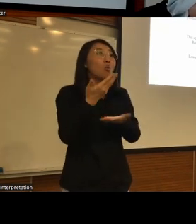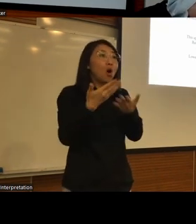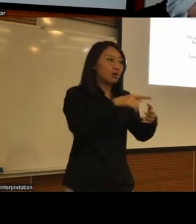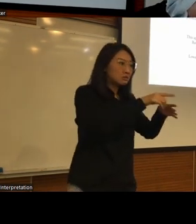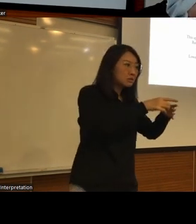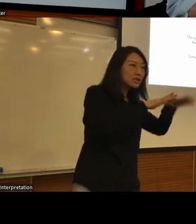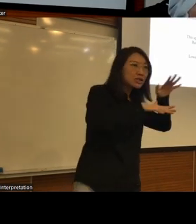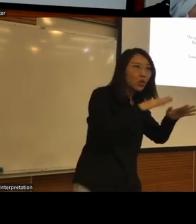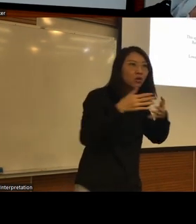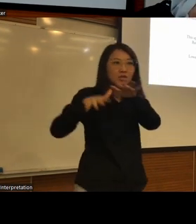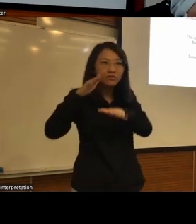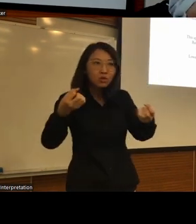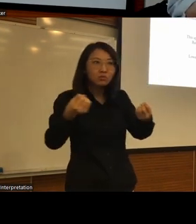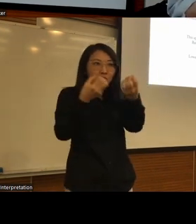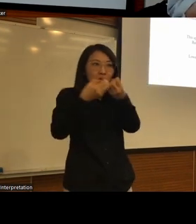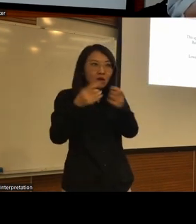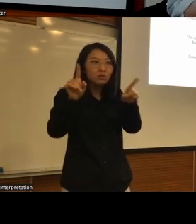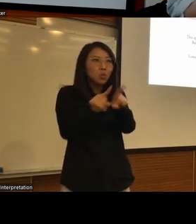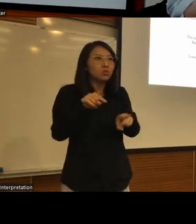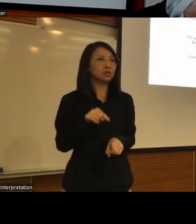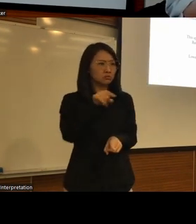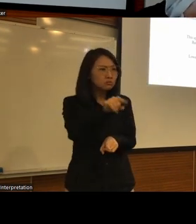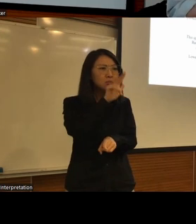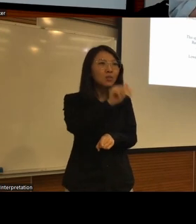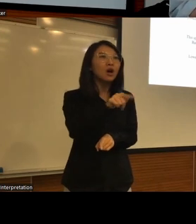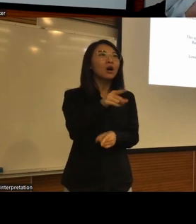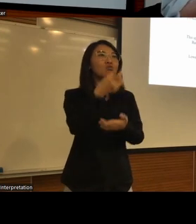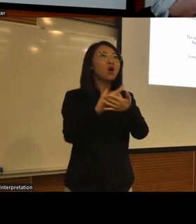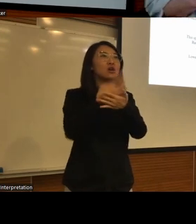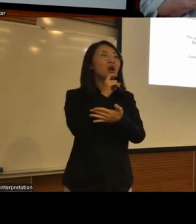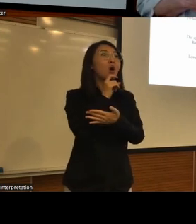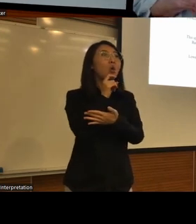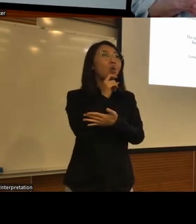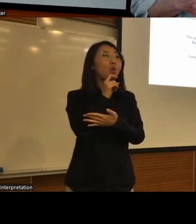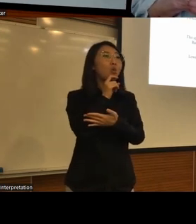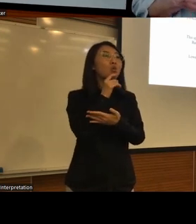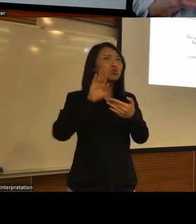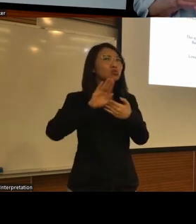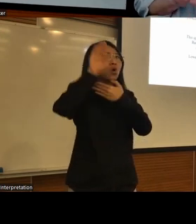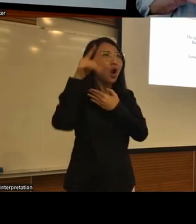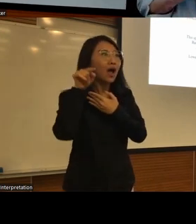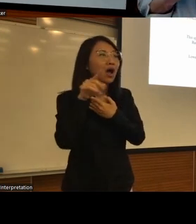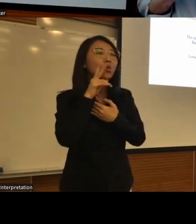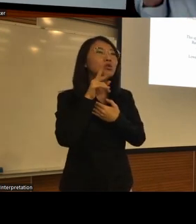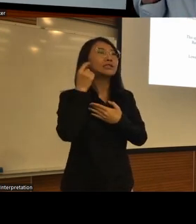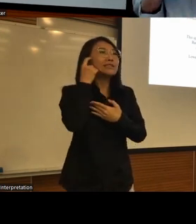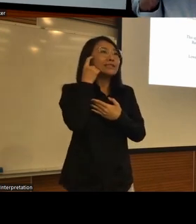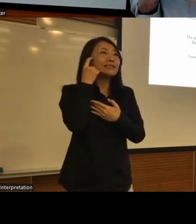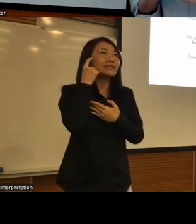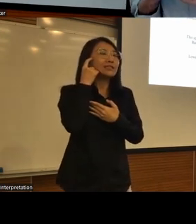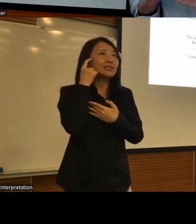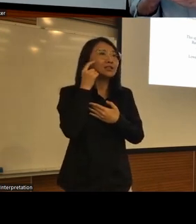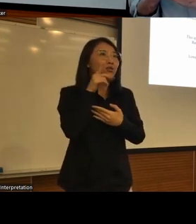together. And when you recognize something like that, it makes it possible not to have very